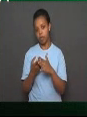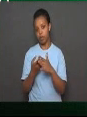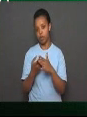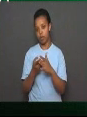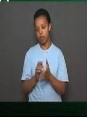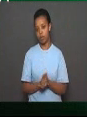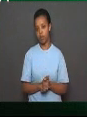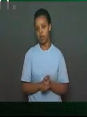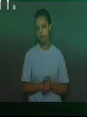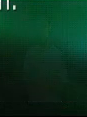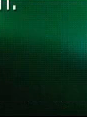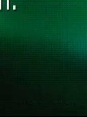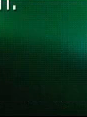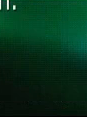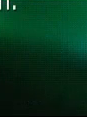Begin.